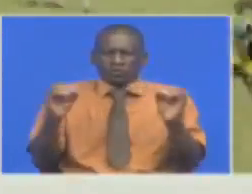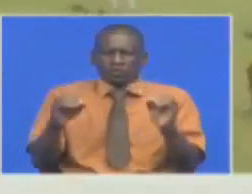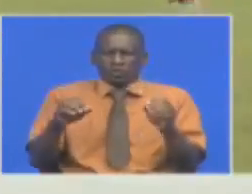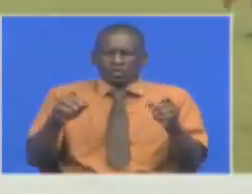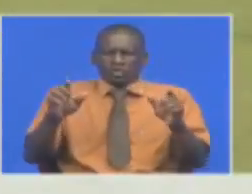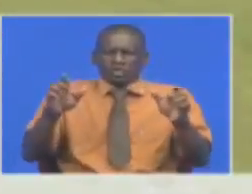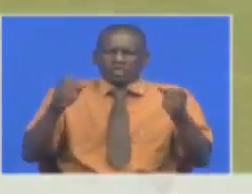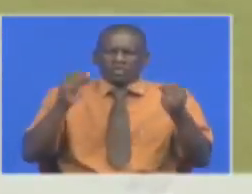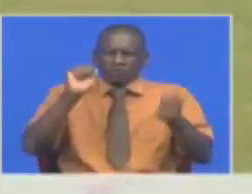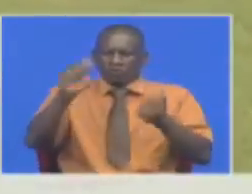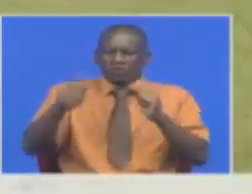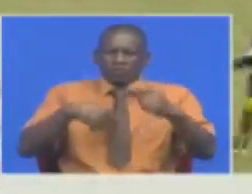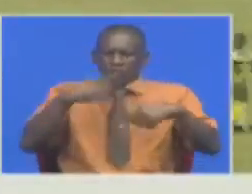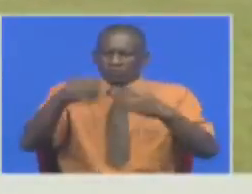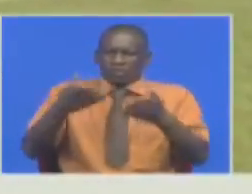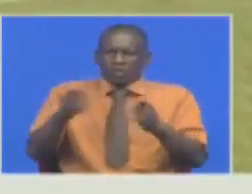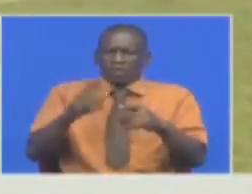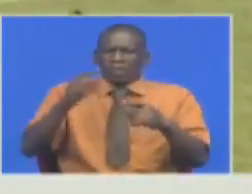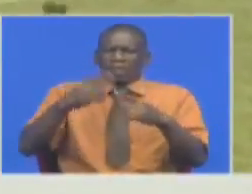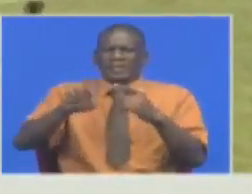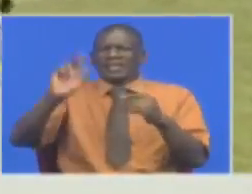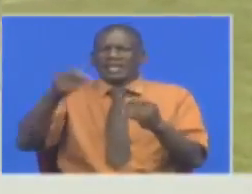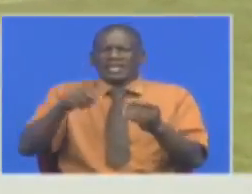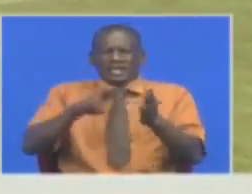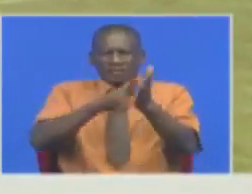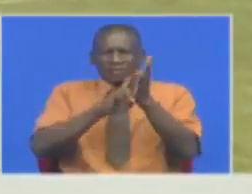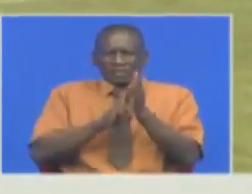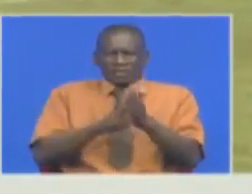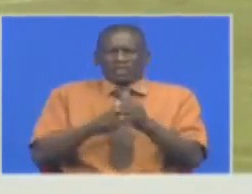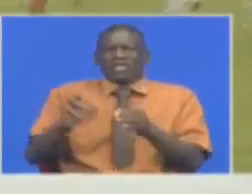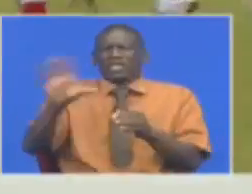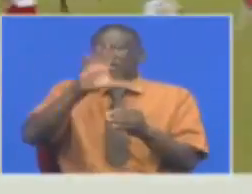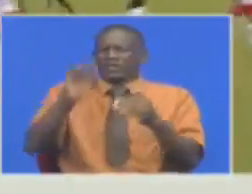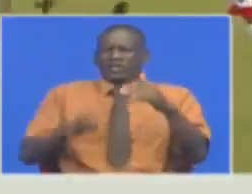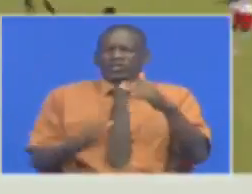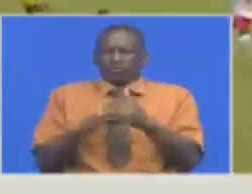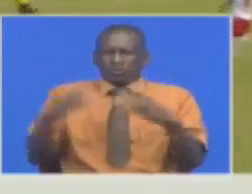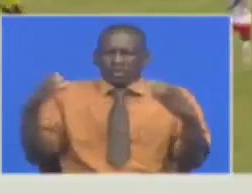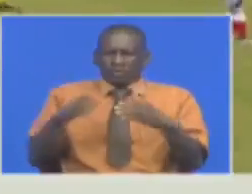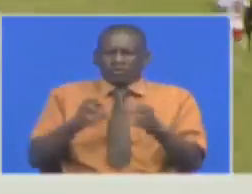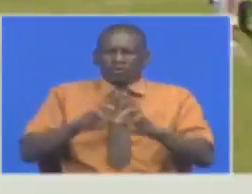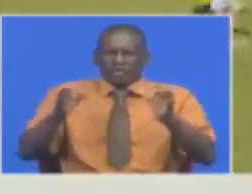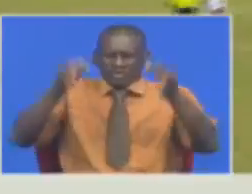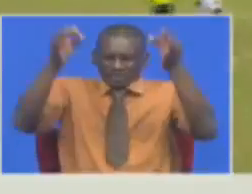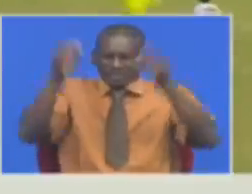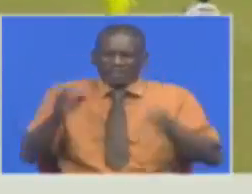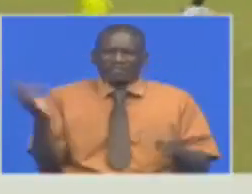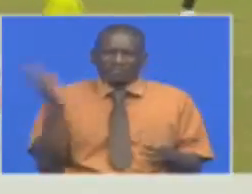continue to be contested, but Kenya's representative in Africa's top tier has already been determined.